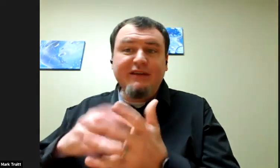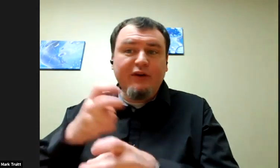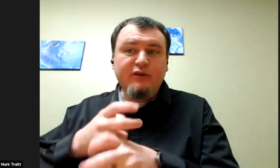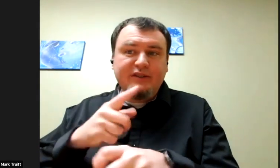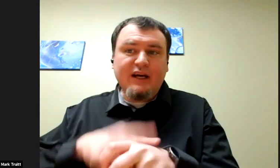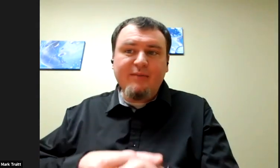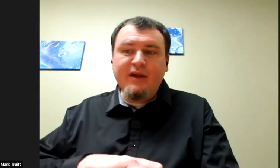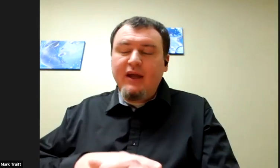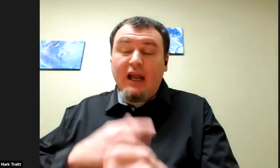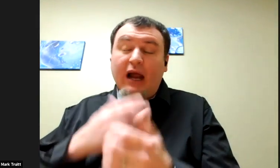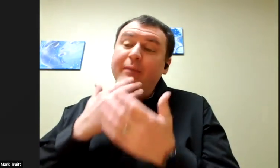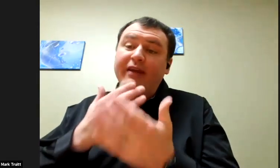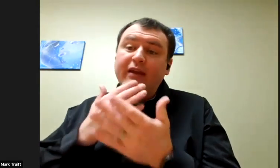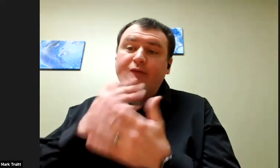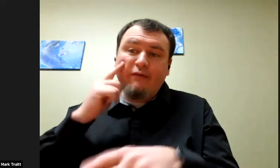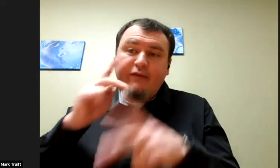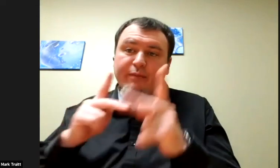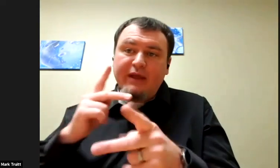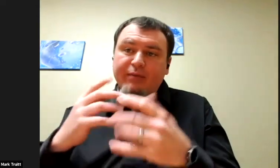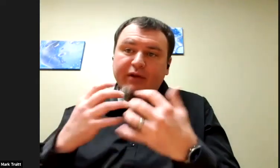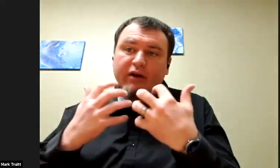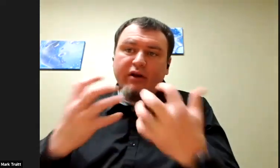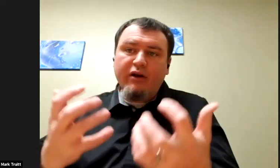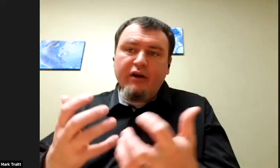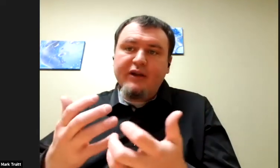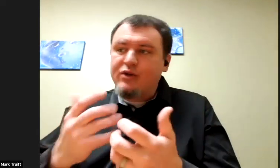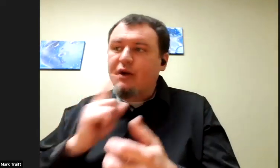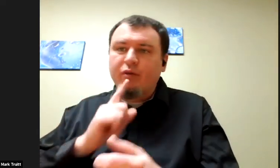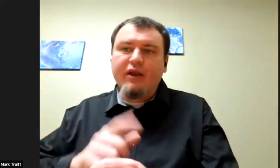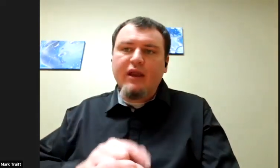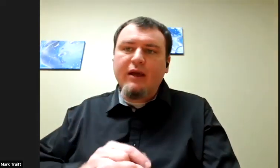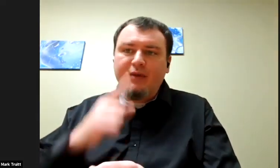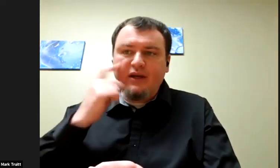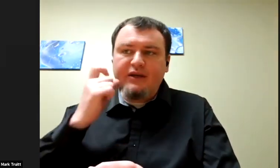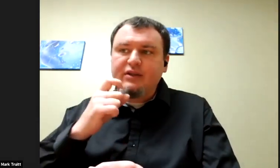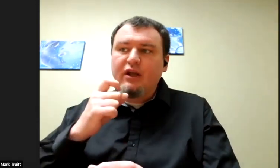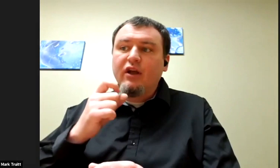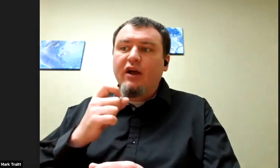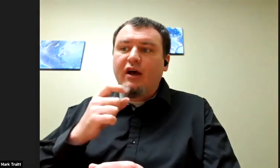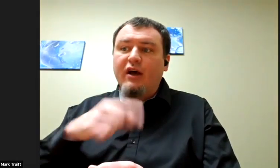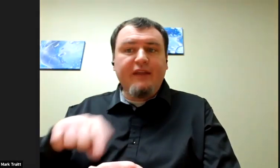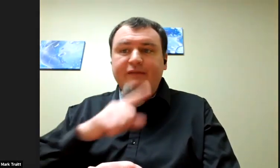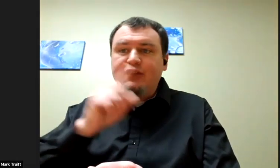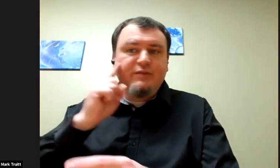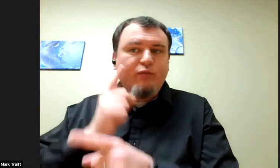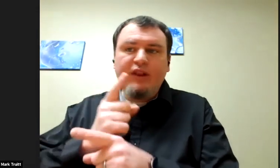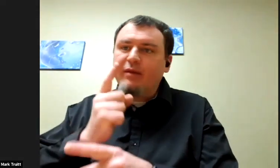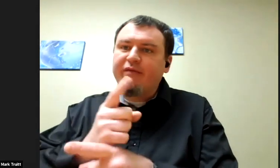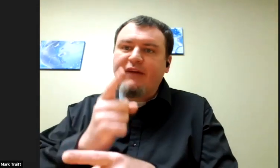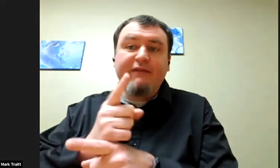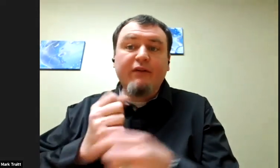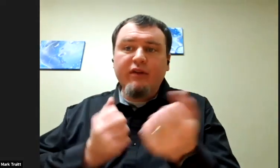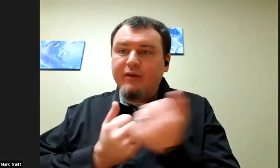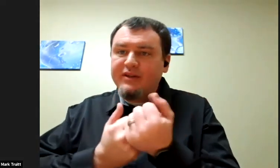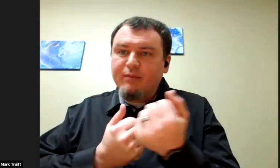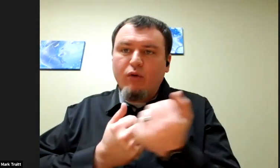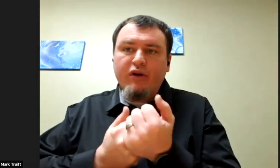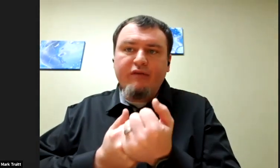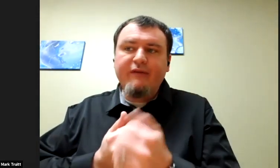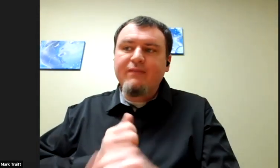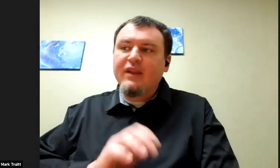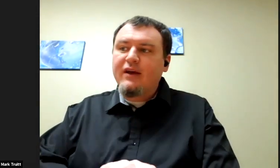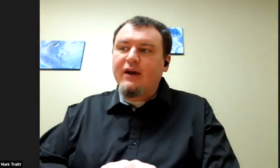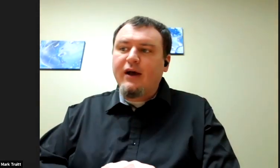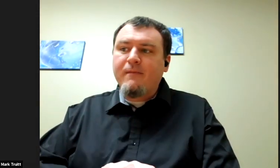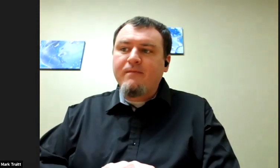this difficult time. And I'm thankful for the people in our congregation. I really am, because they've just really been faithful. They've been